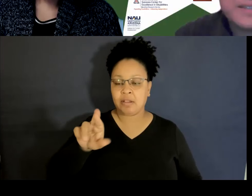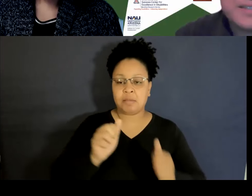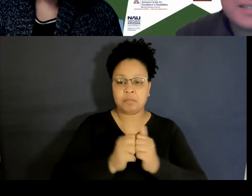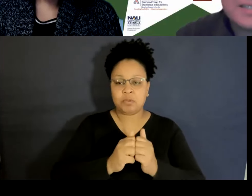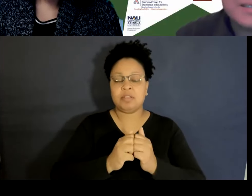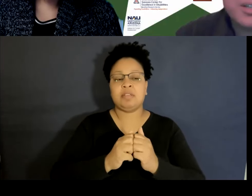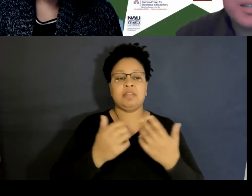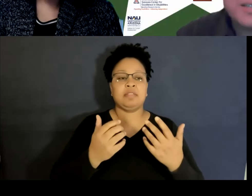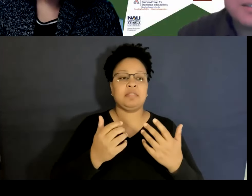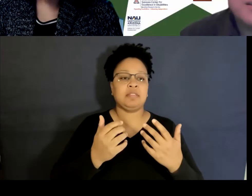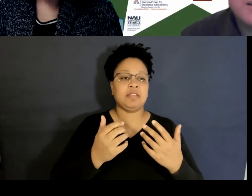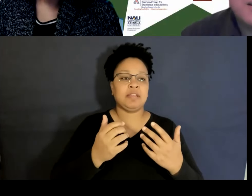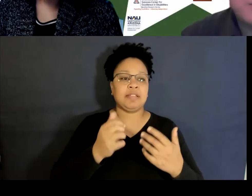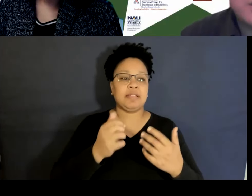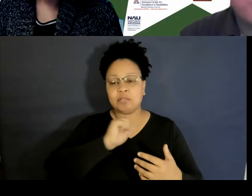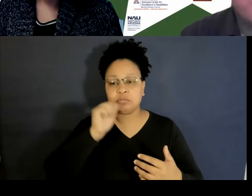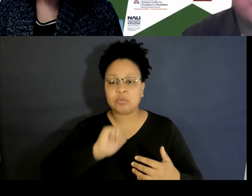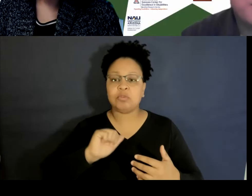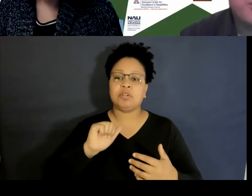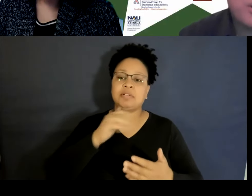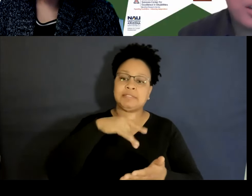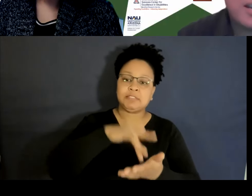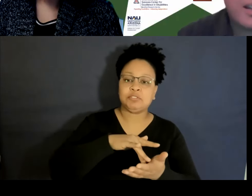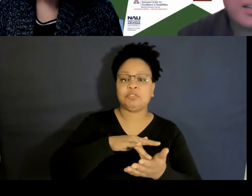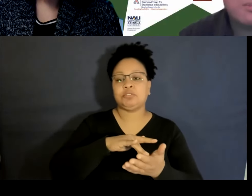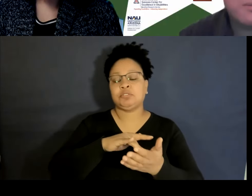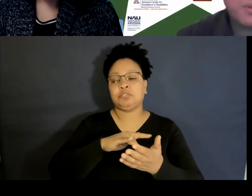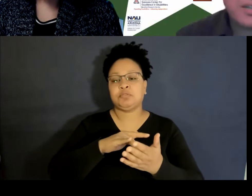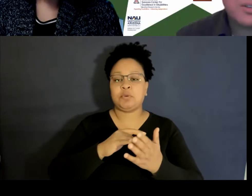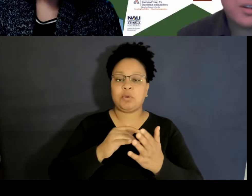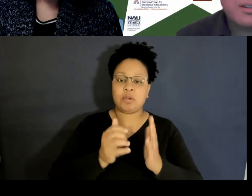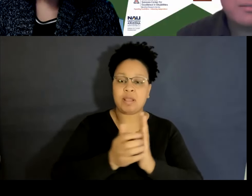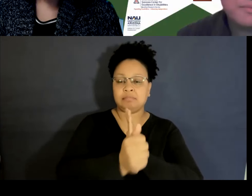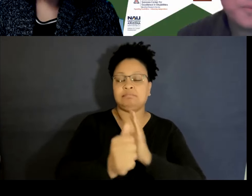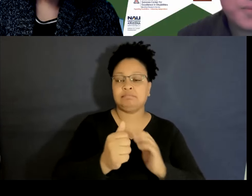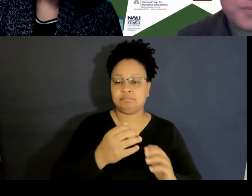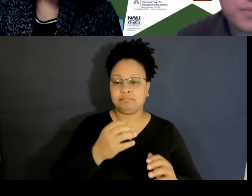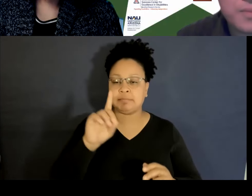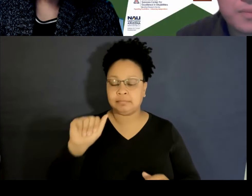for Excellence in Disabilities. I'm gonna go over a few community guidelines before we get started.